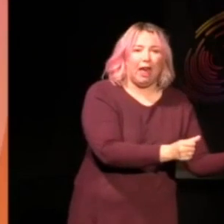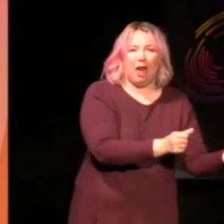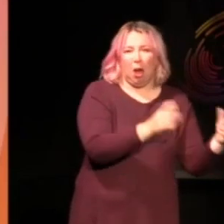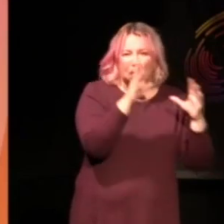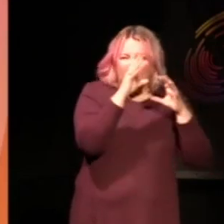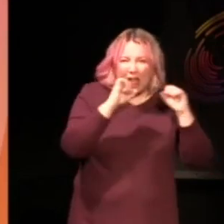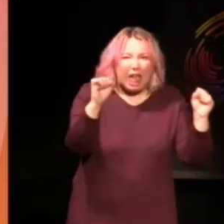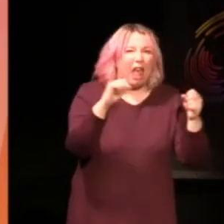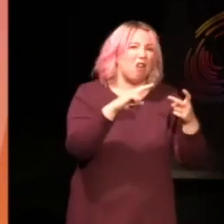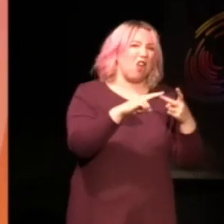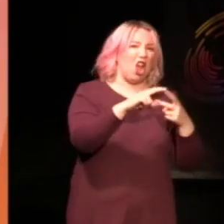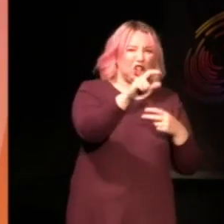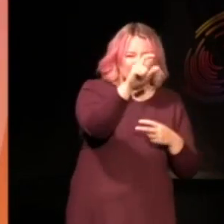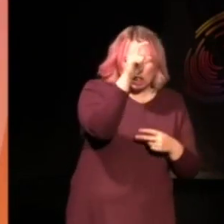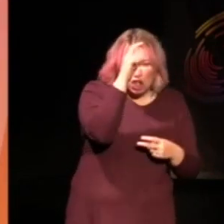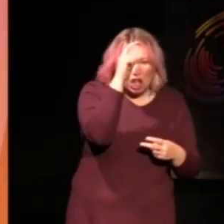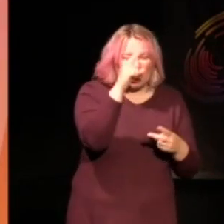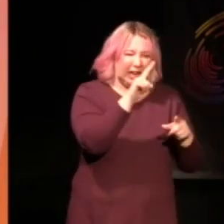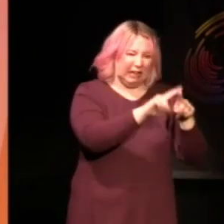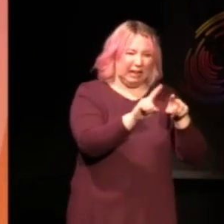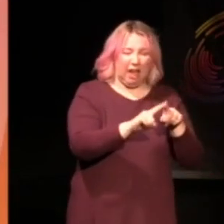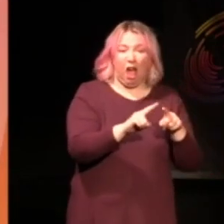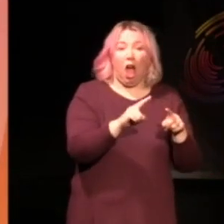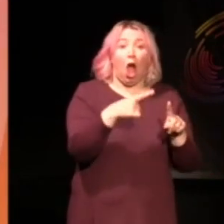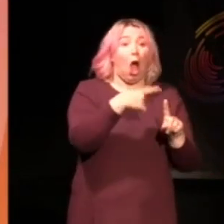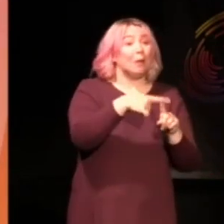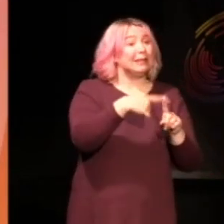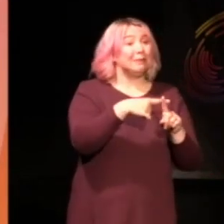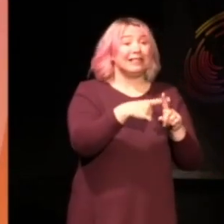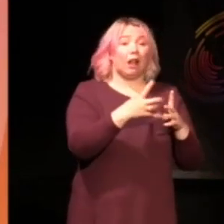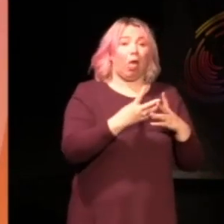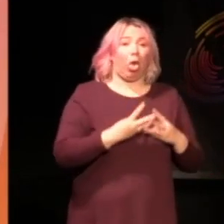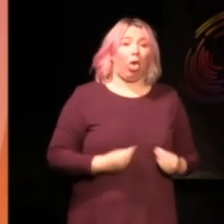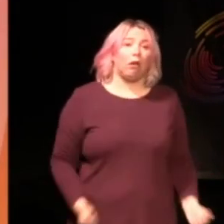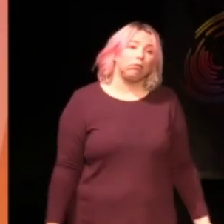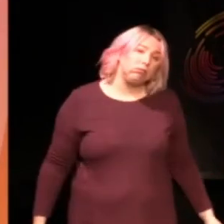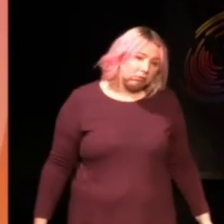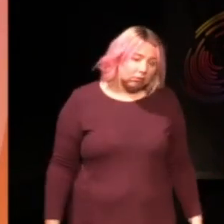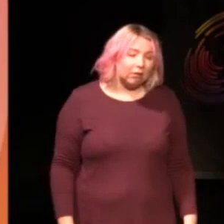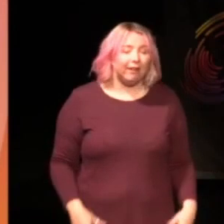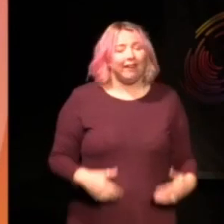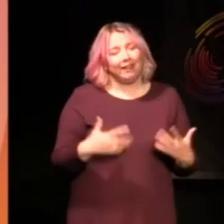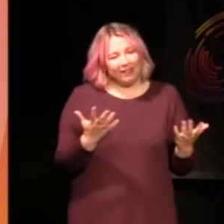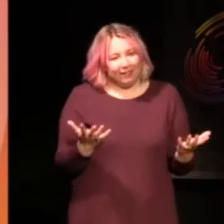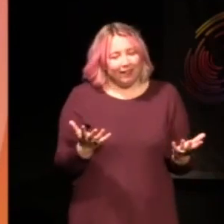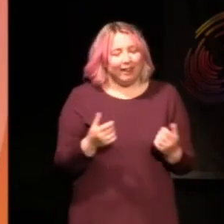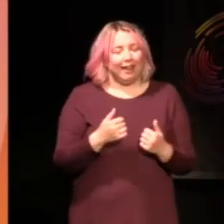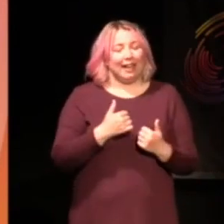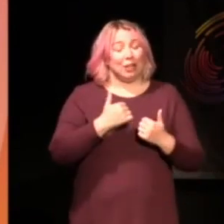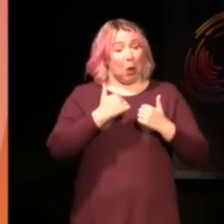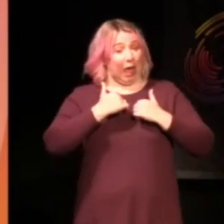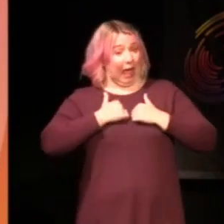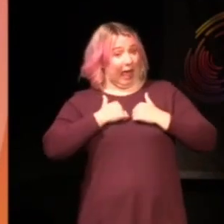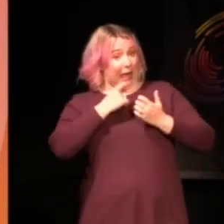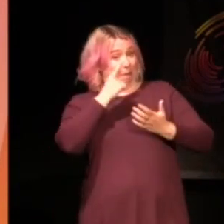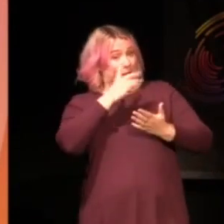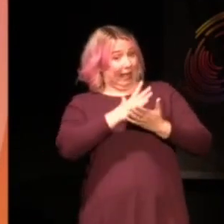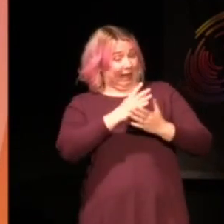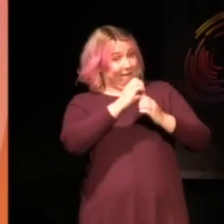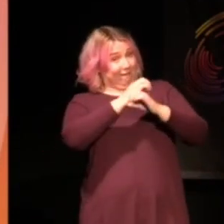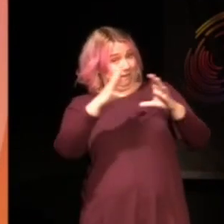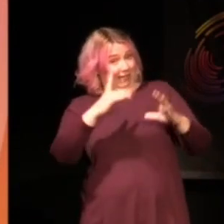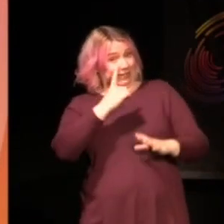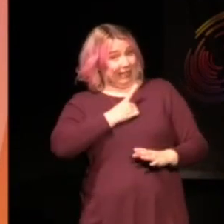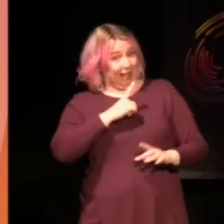Romania, of course, Turkey, we're not very optimistic people. But of course, what I believe in actually is I